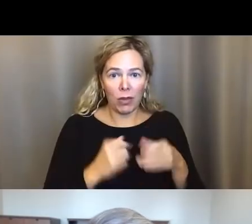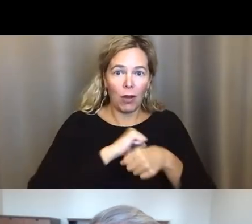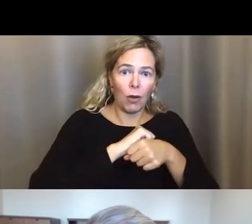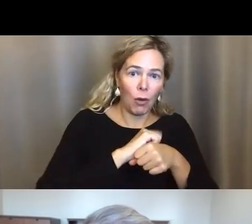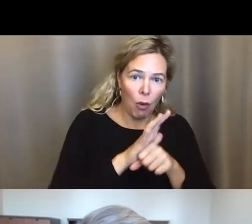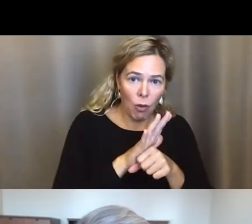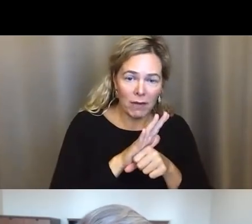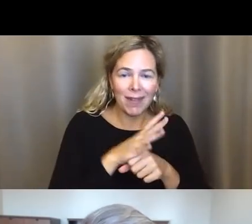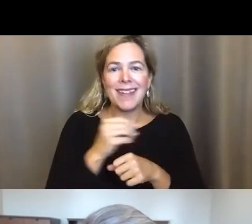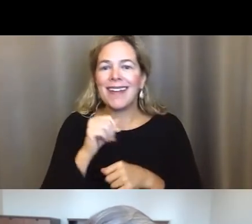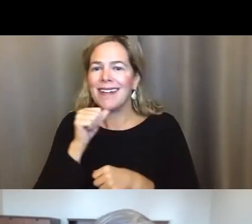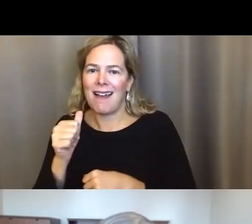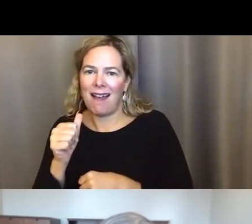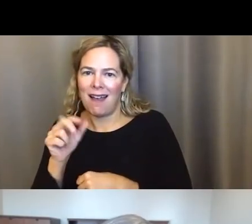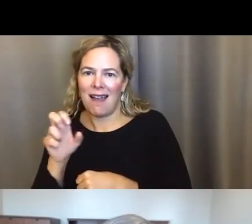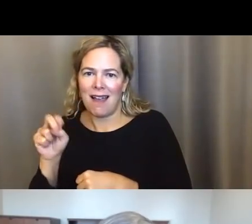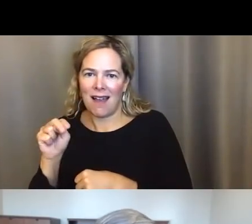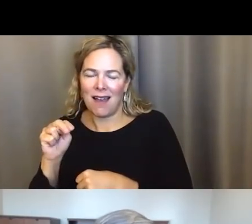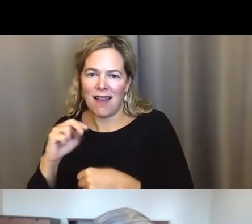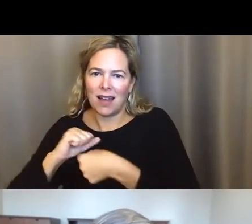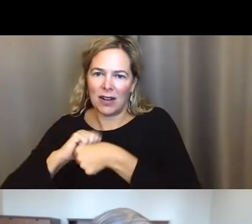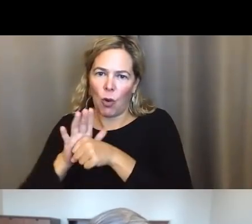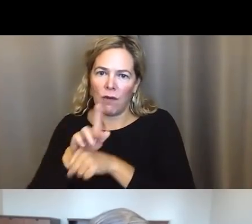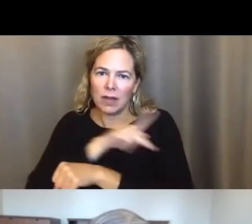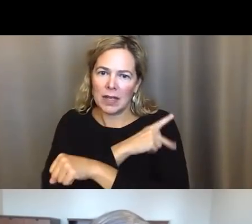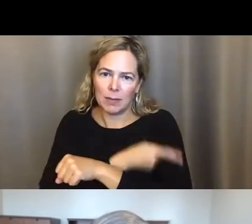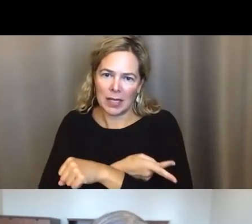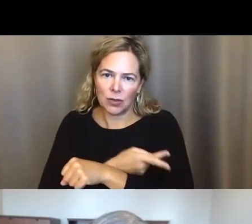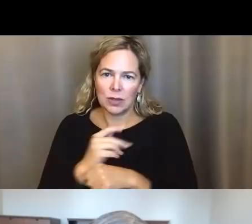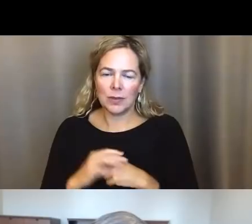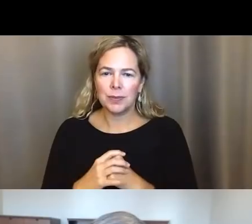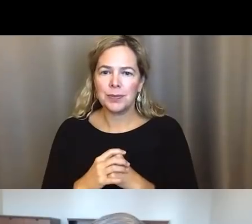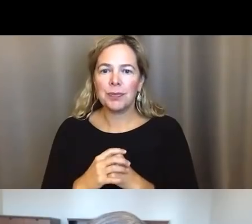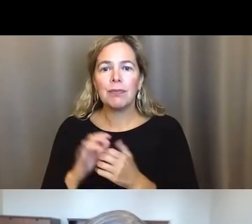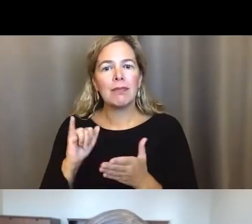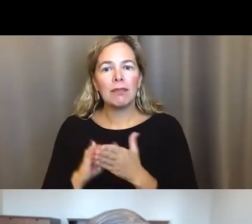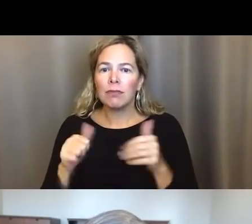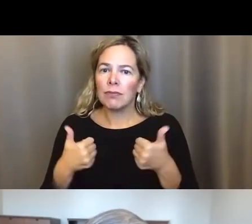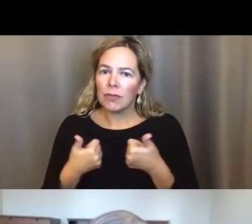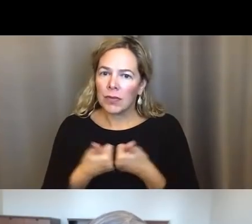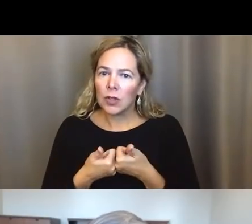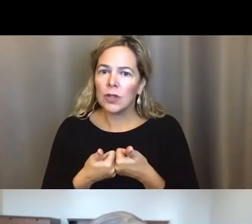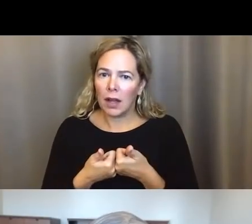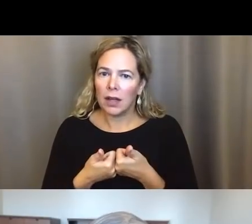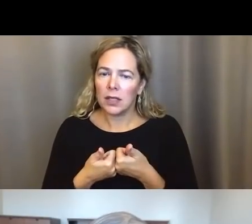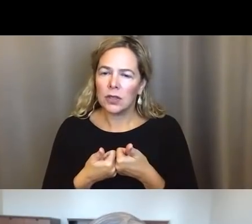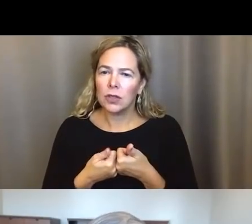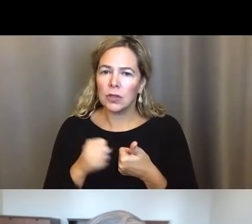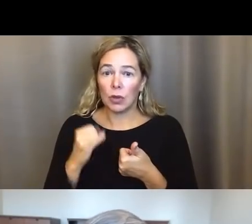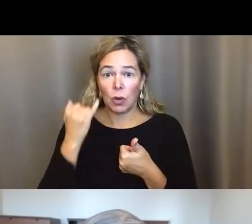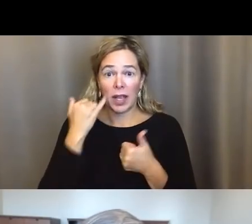non-COVID patients. And that has been a challenge. So if we have an